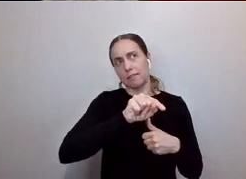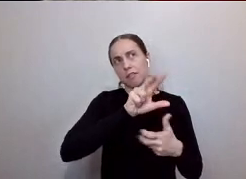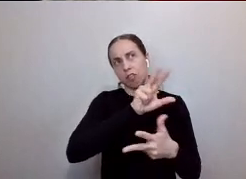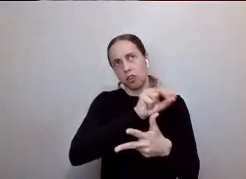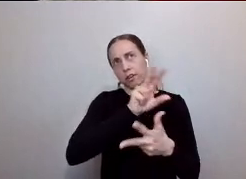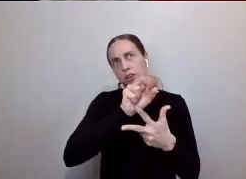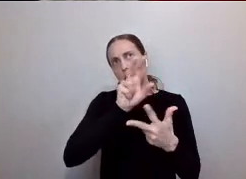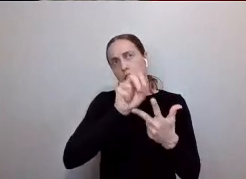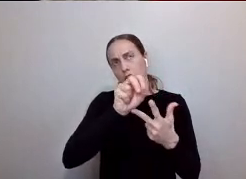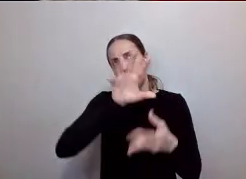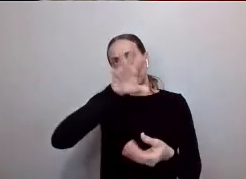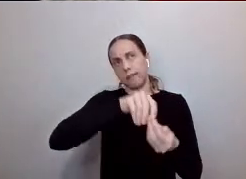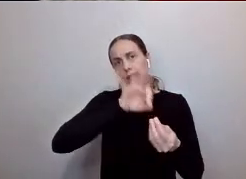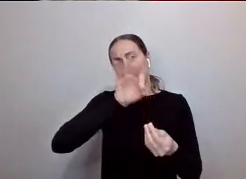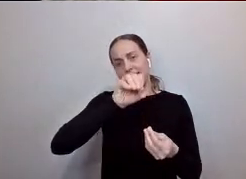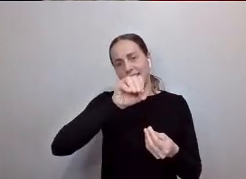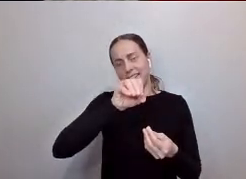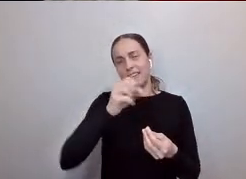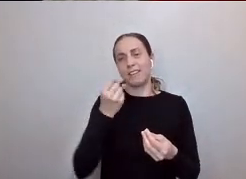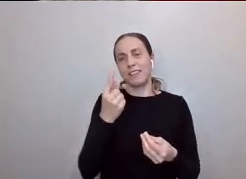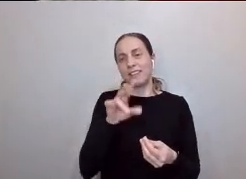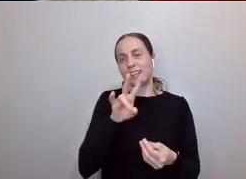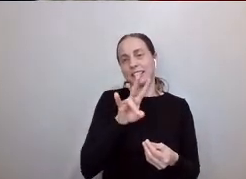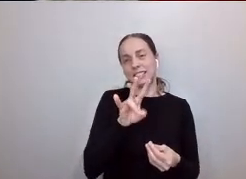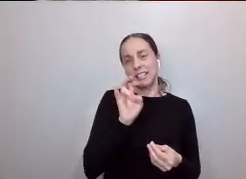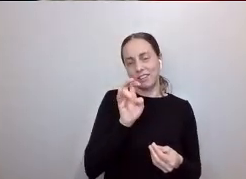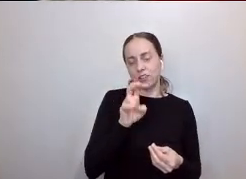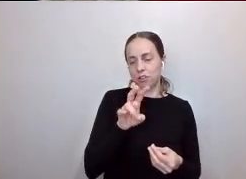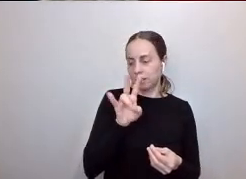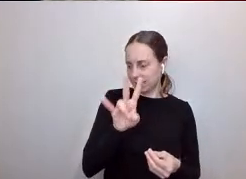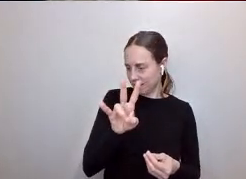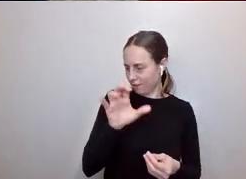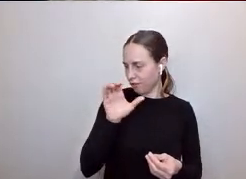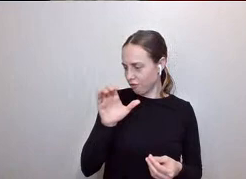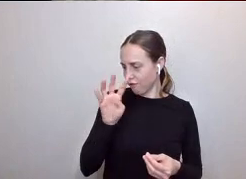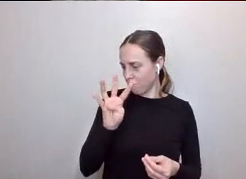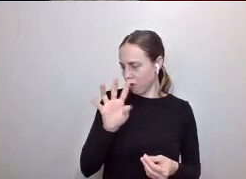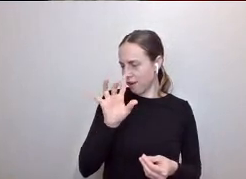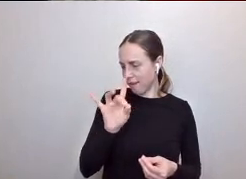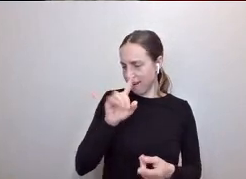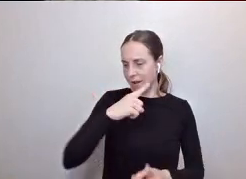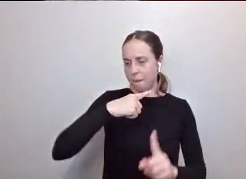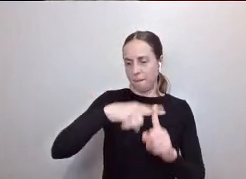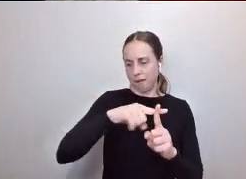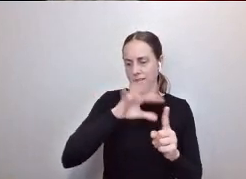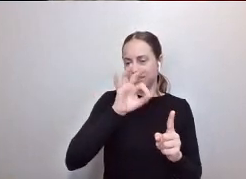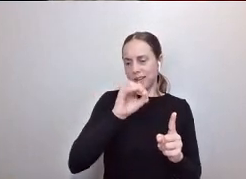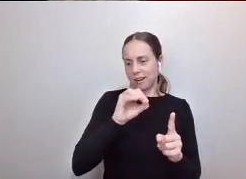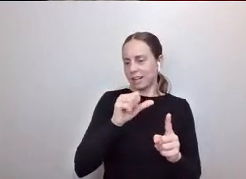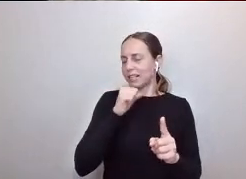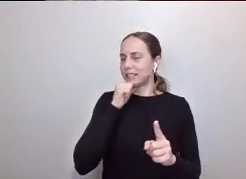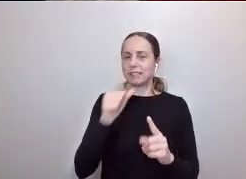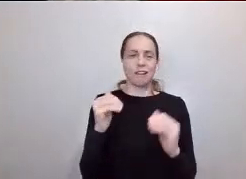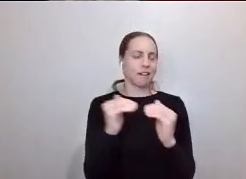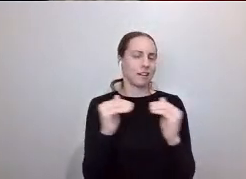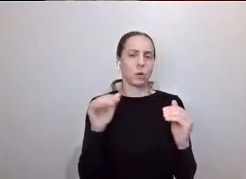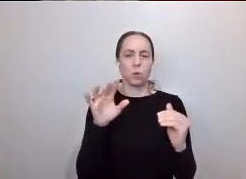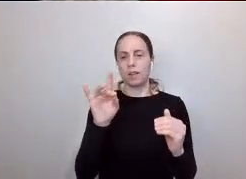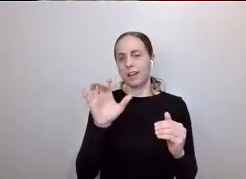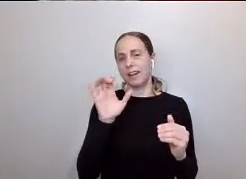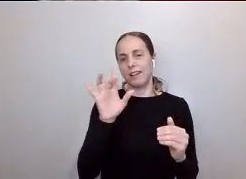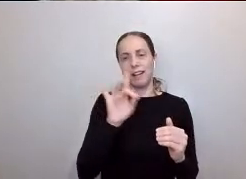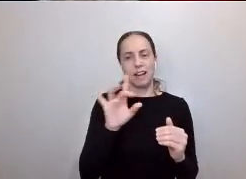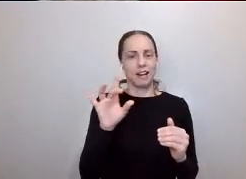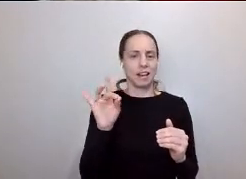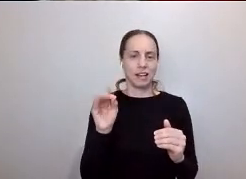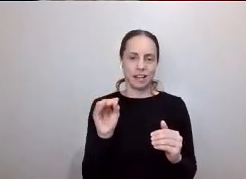number does not equal 880. And my concern with this amendment is the same reason I supported the previous motion. We're